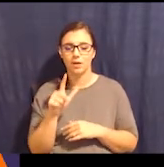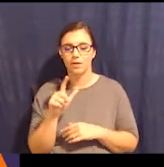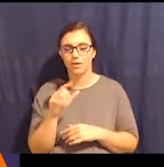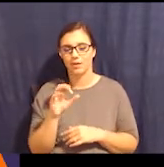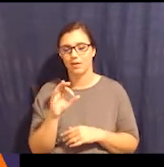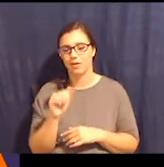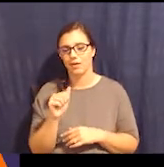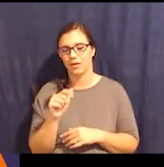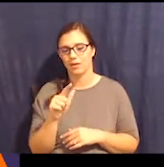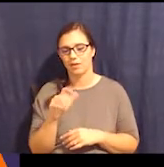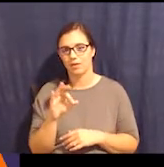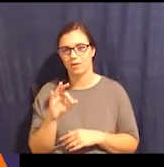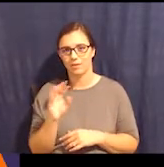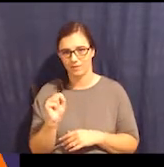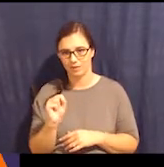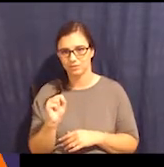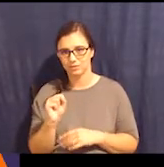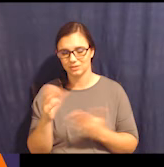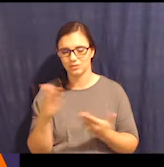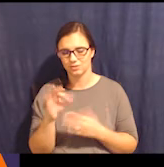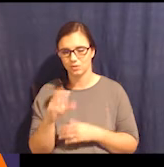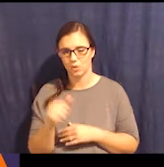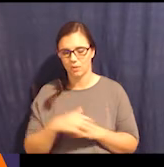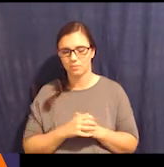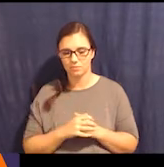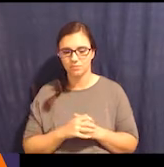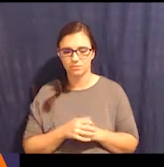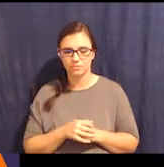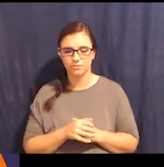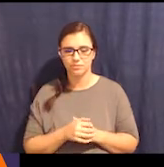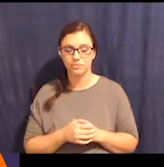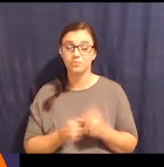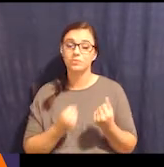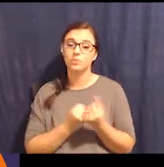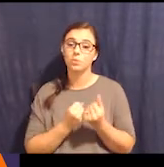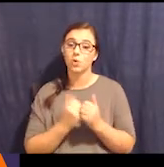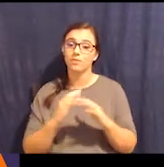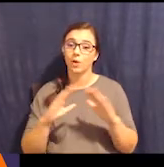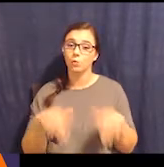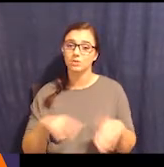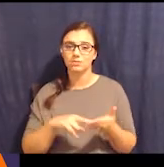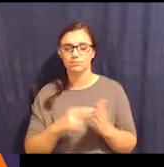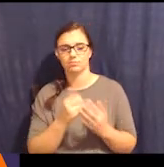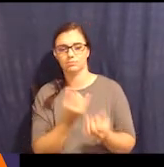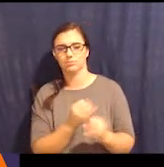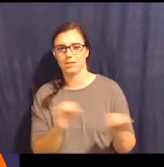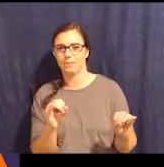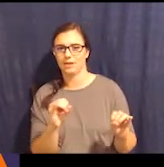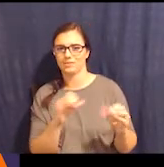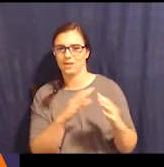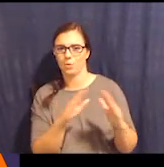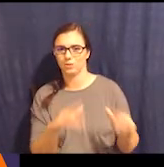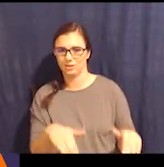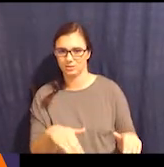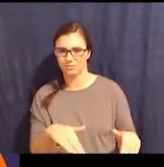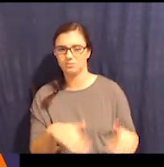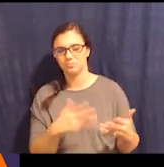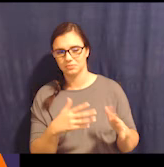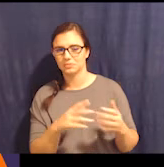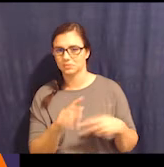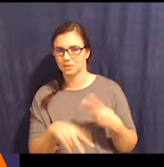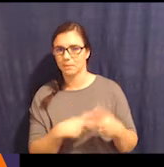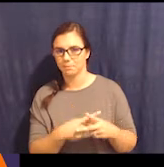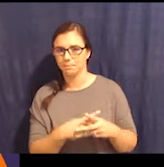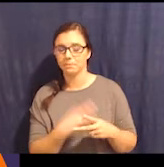Supportive housing is a form of independent housing. It connects affordable, community-based housing with